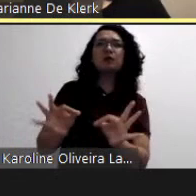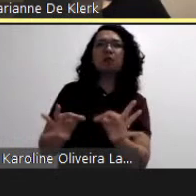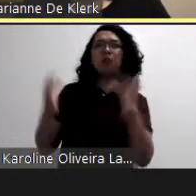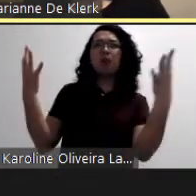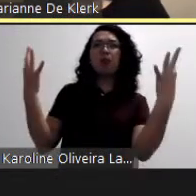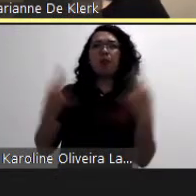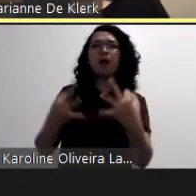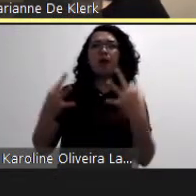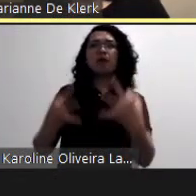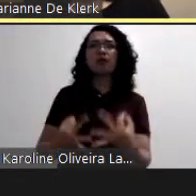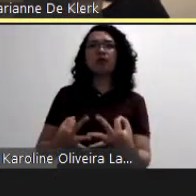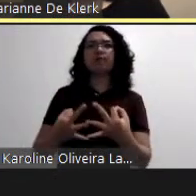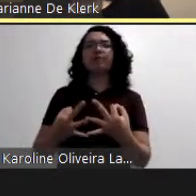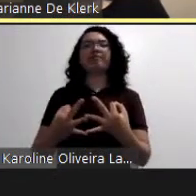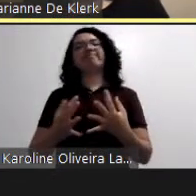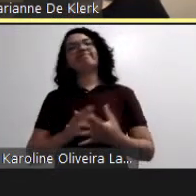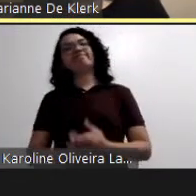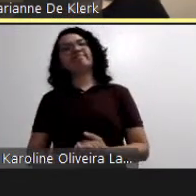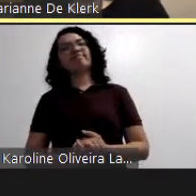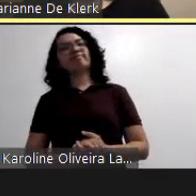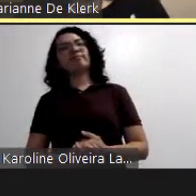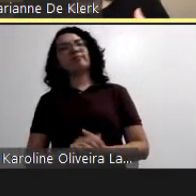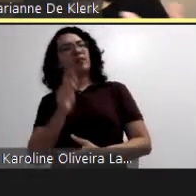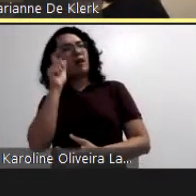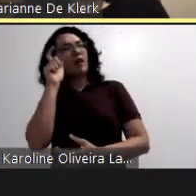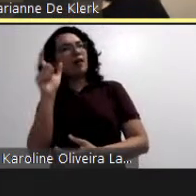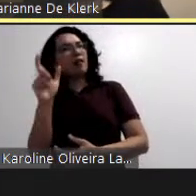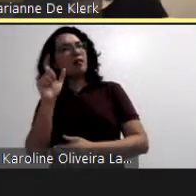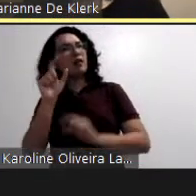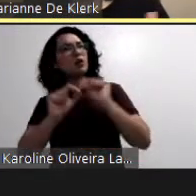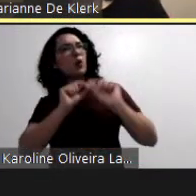it's interesting when he spoke about the interiors of the buildings, you